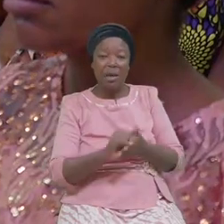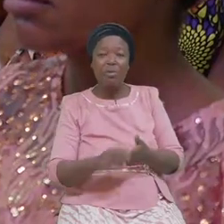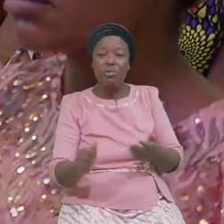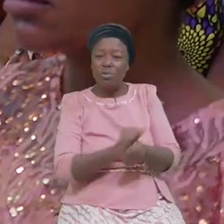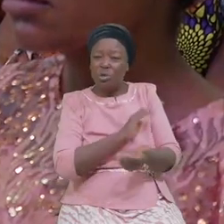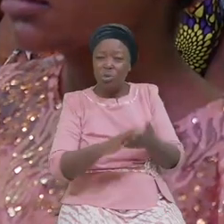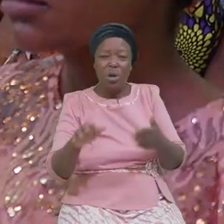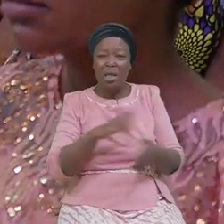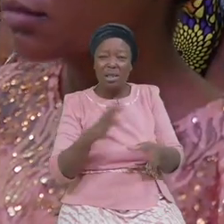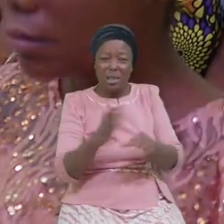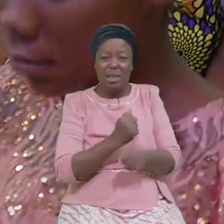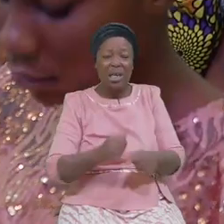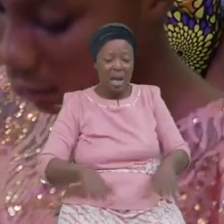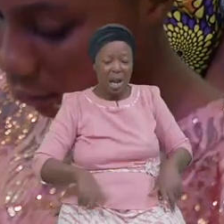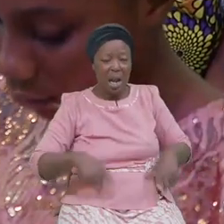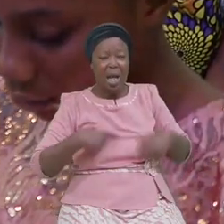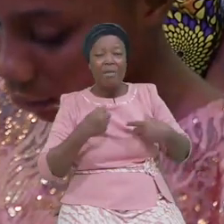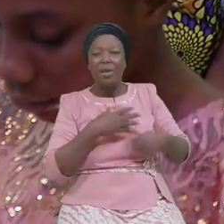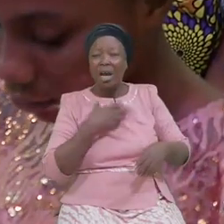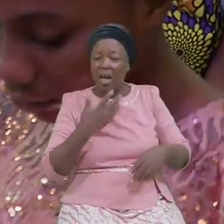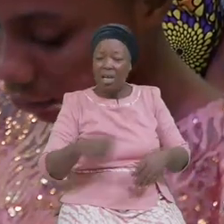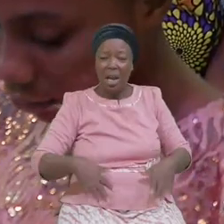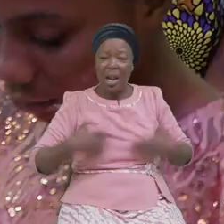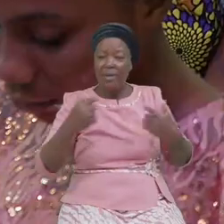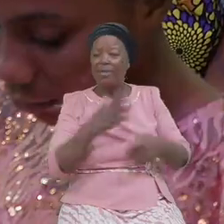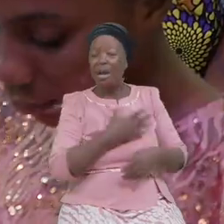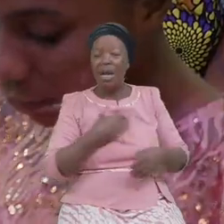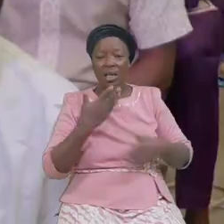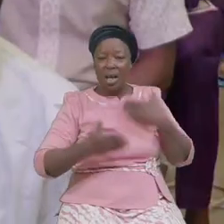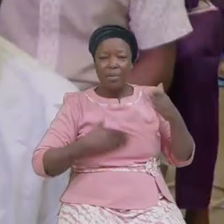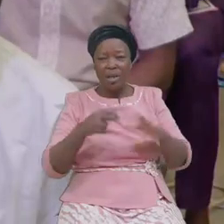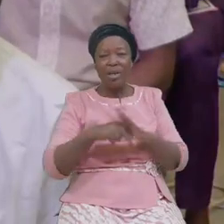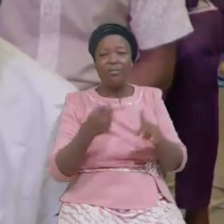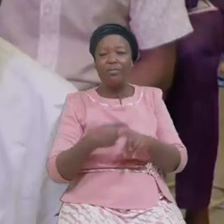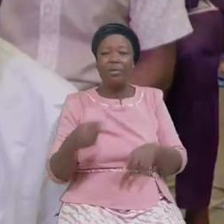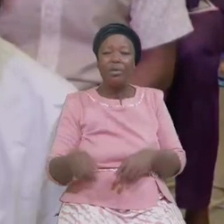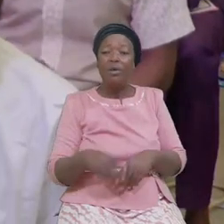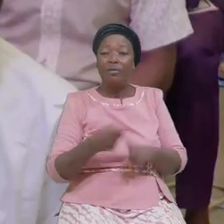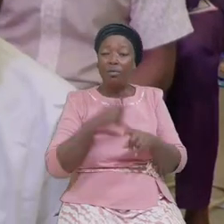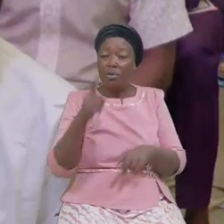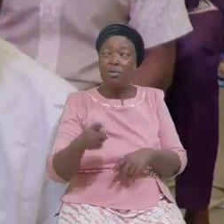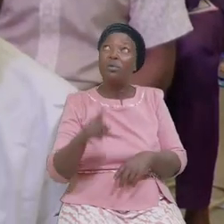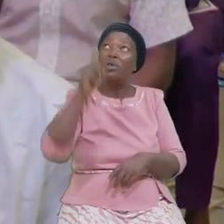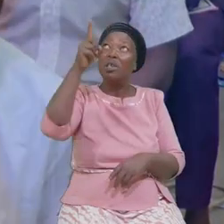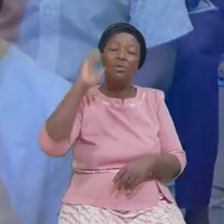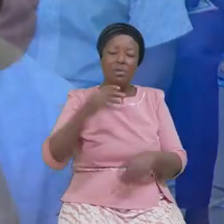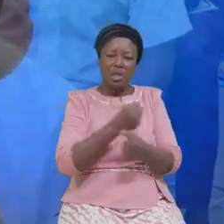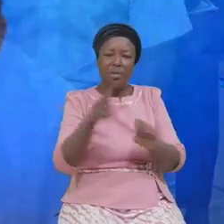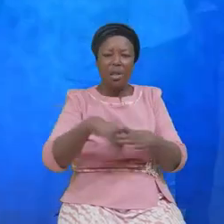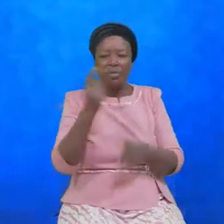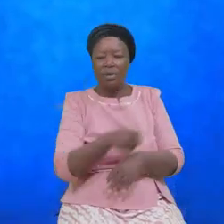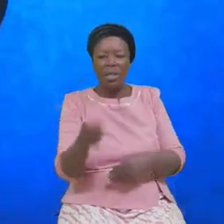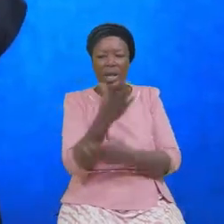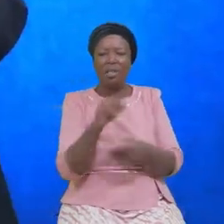happiness out of you is going to save you out of their hand. He says, he saved them from